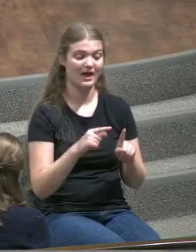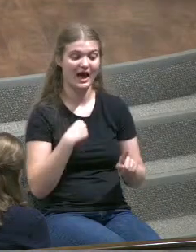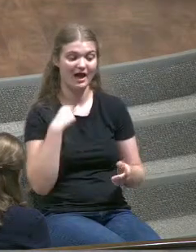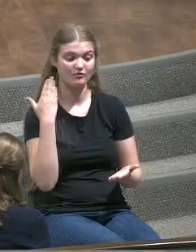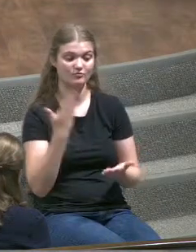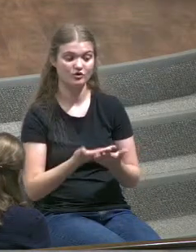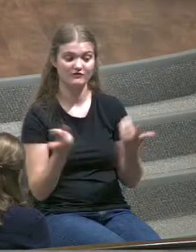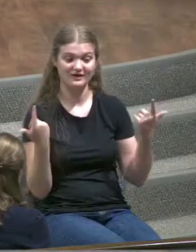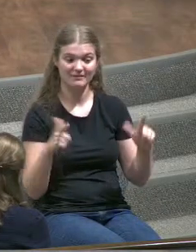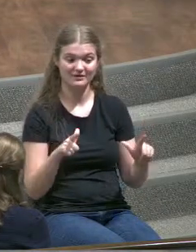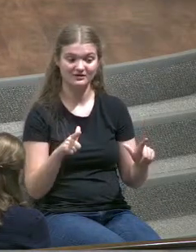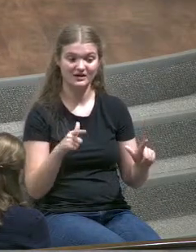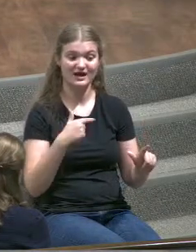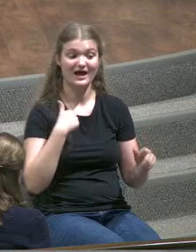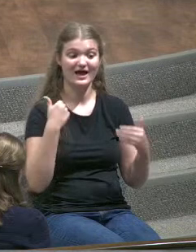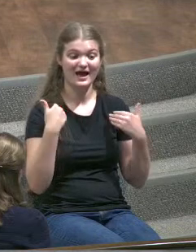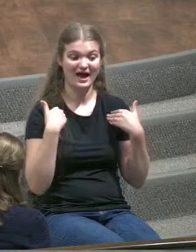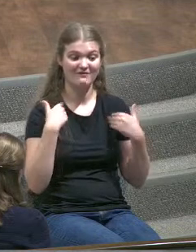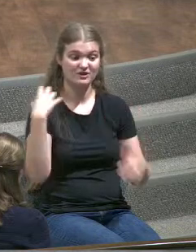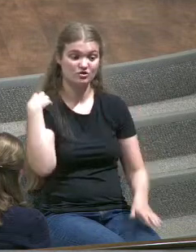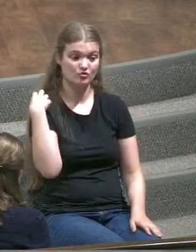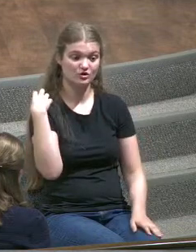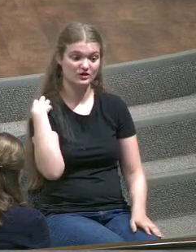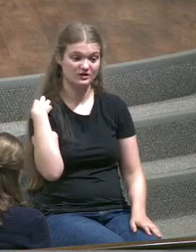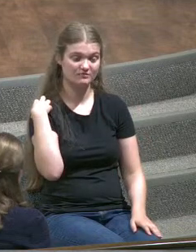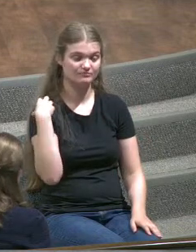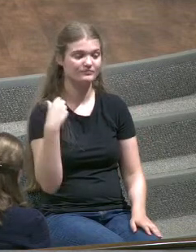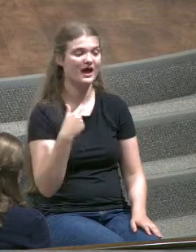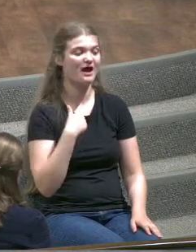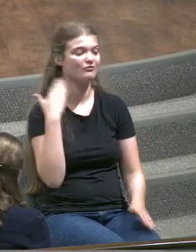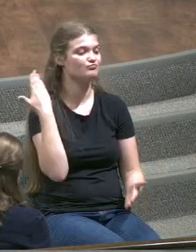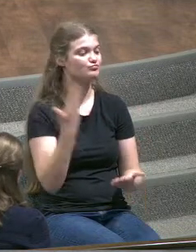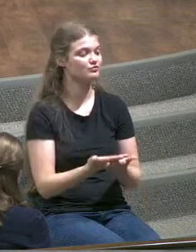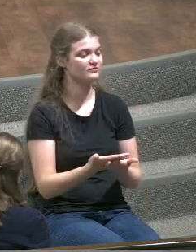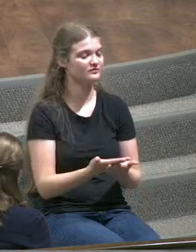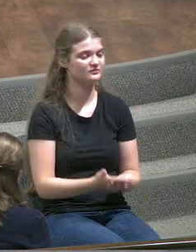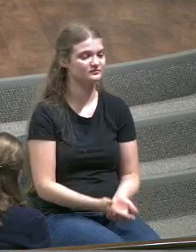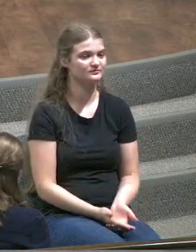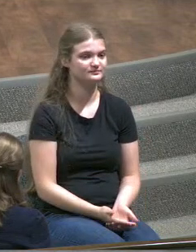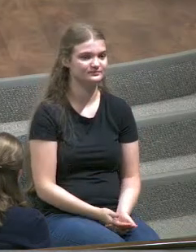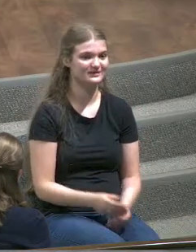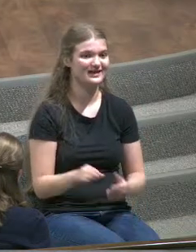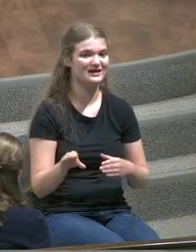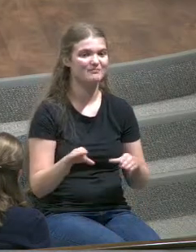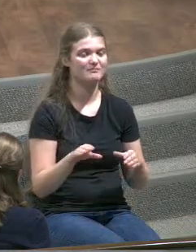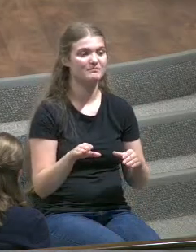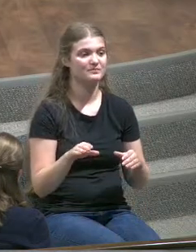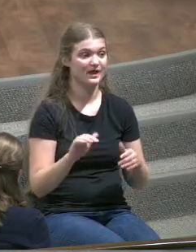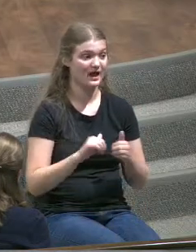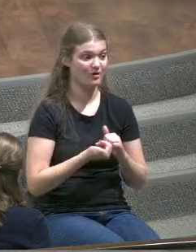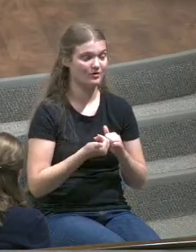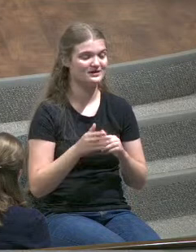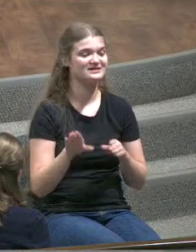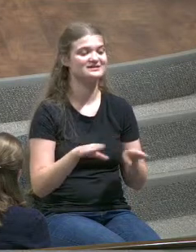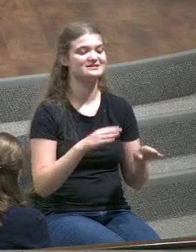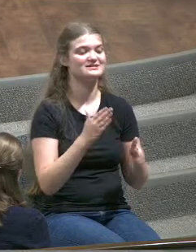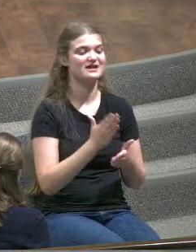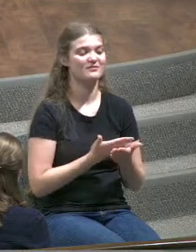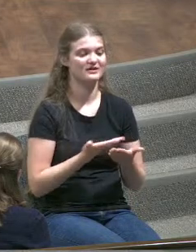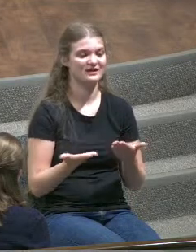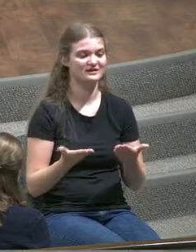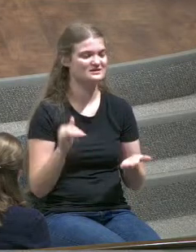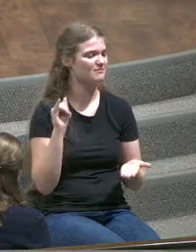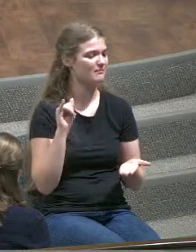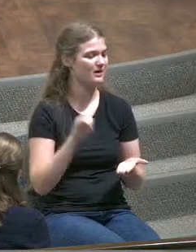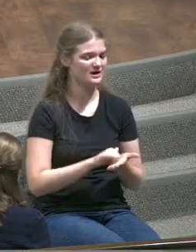it. I'm going to prove to you by doing something that is impossible for man, just